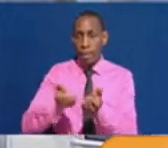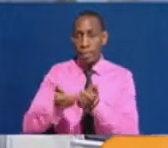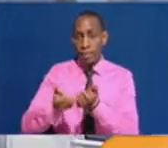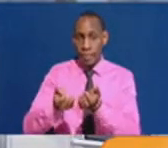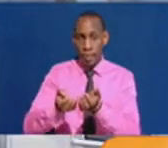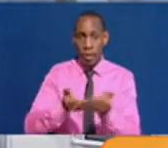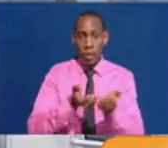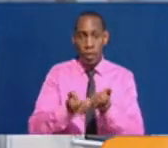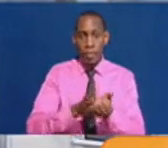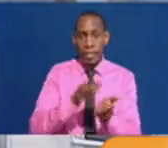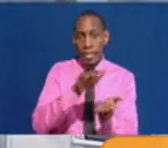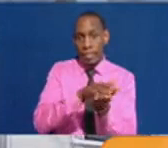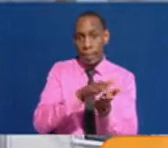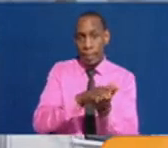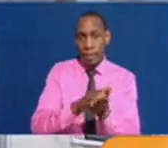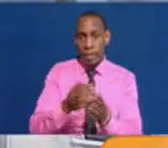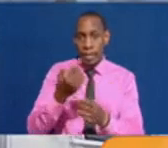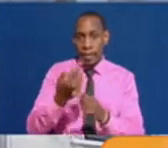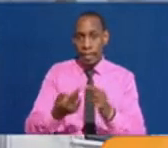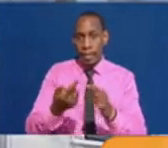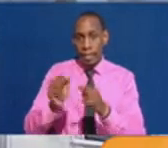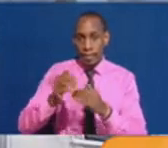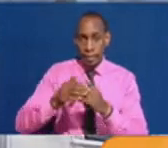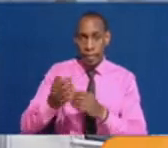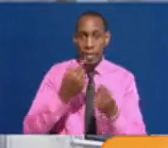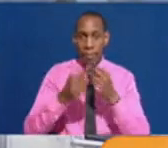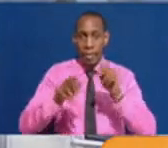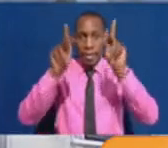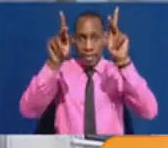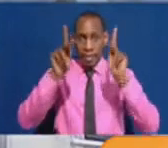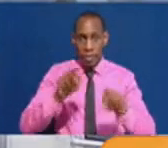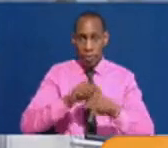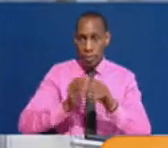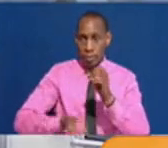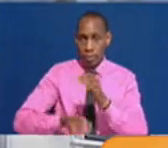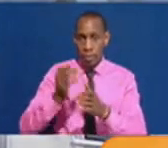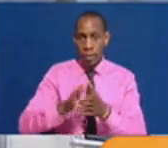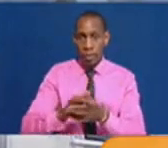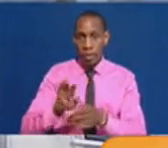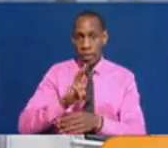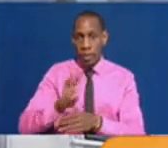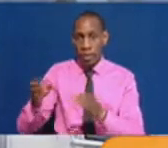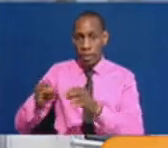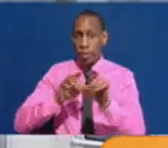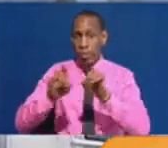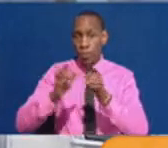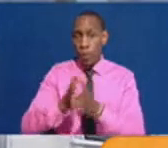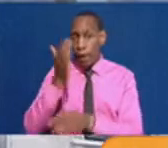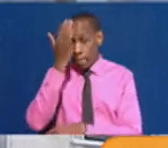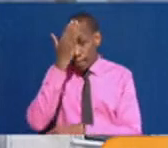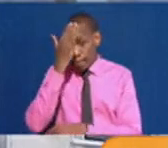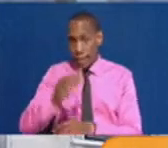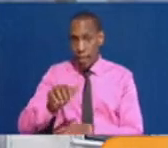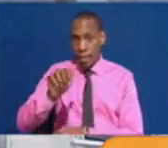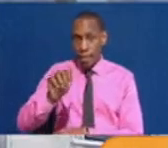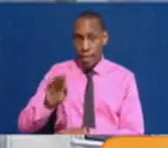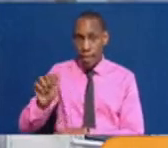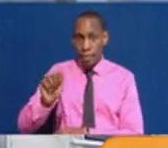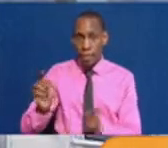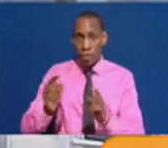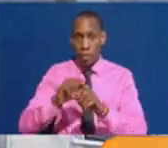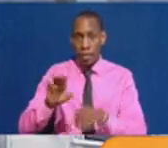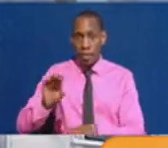into business banking in the next 5 years. Speaking in Kisumu at the launch of the Western Circuit's tour on Monday, ABSA interim CEO